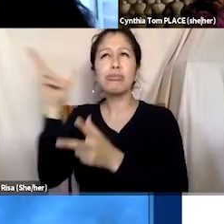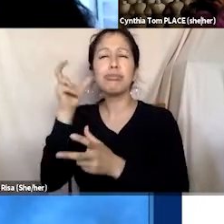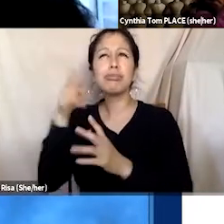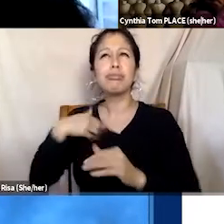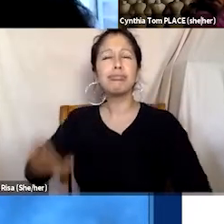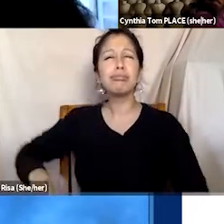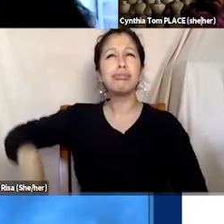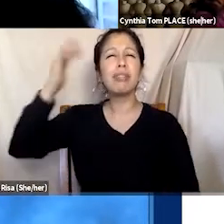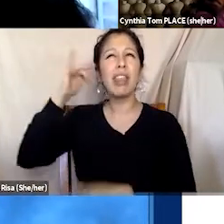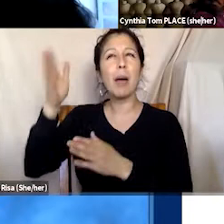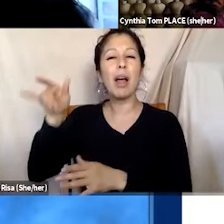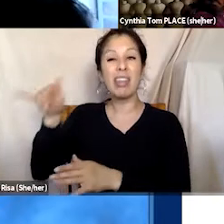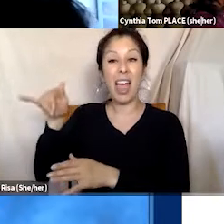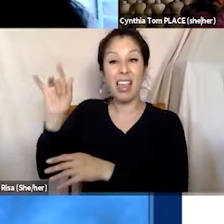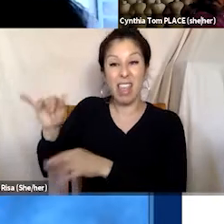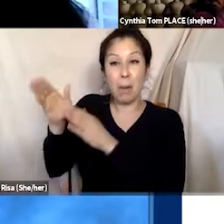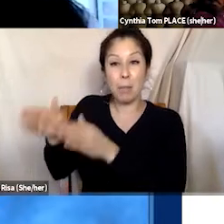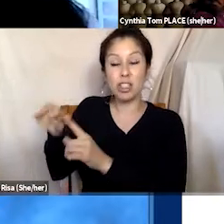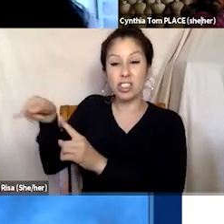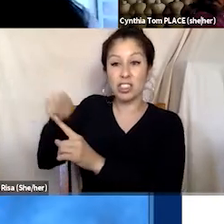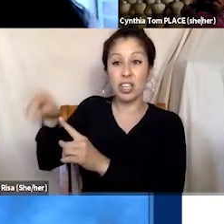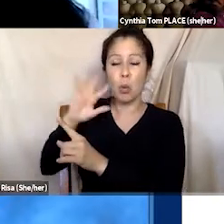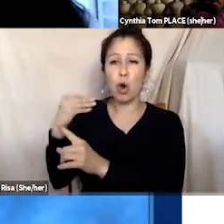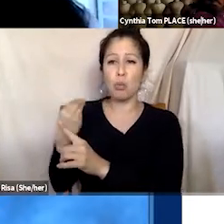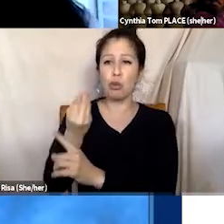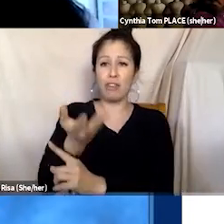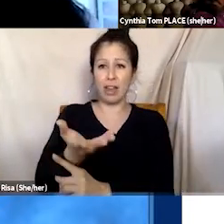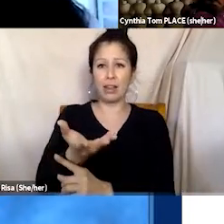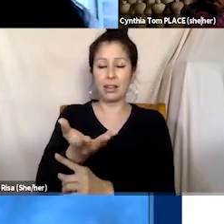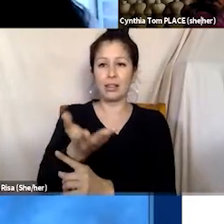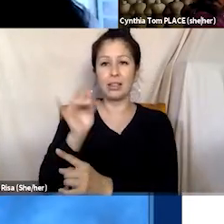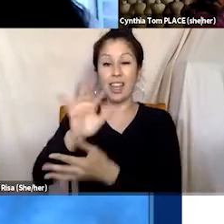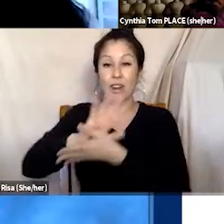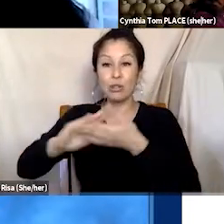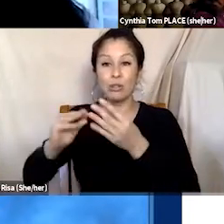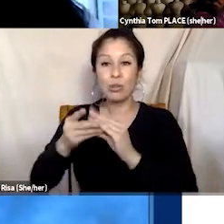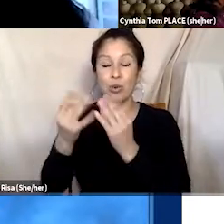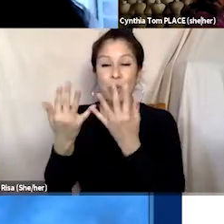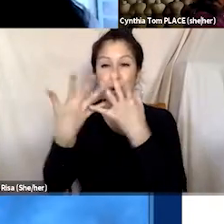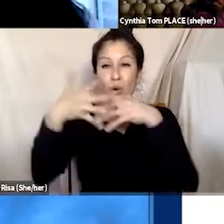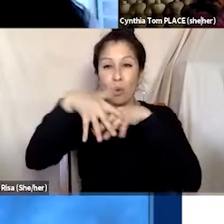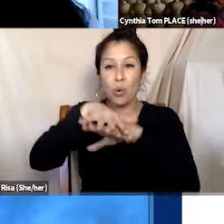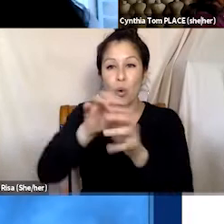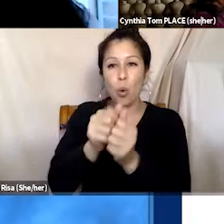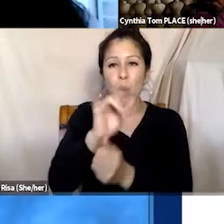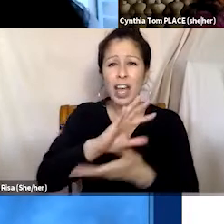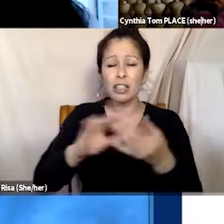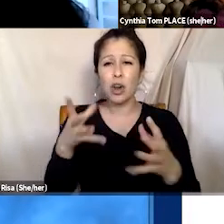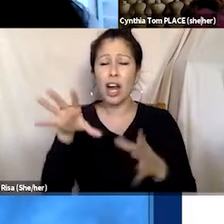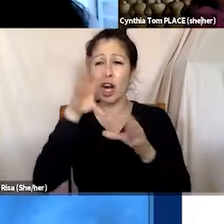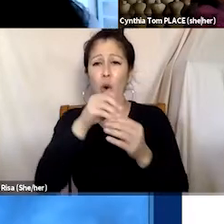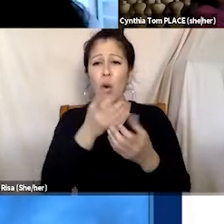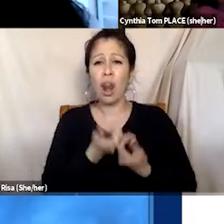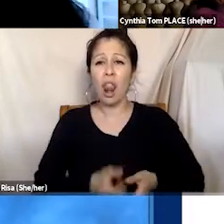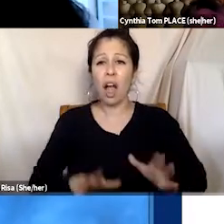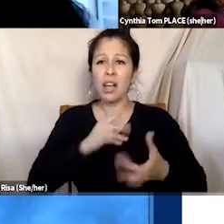life, because those are the folks that provide those stories that intertwine with the ones of loss and